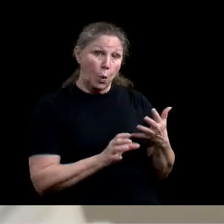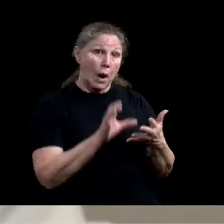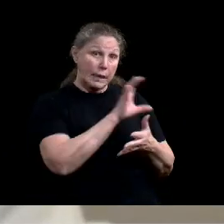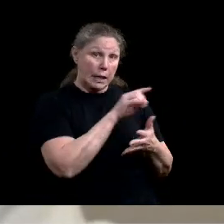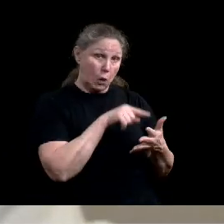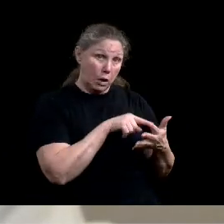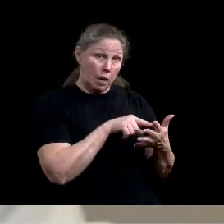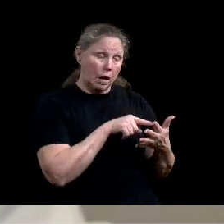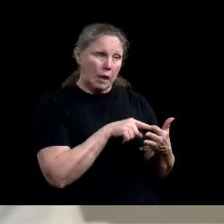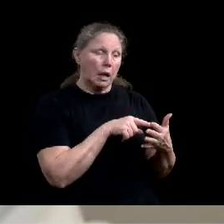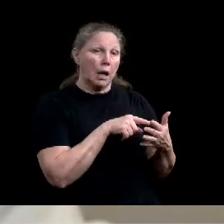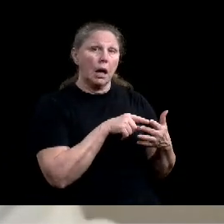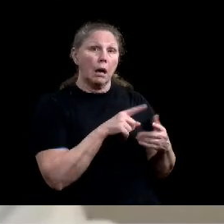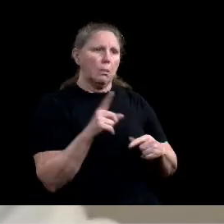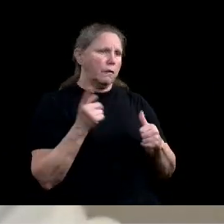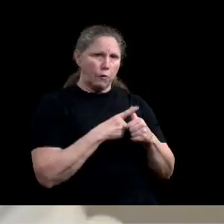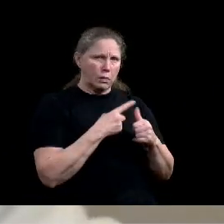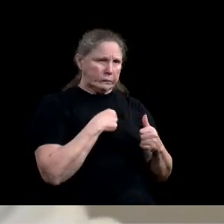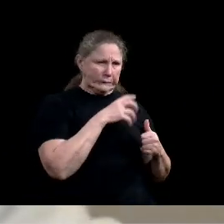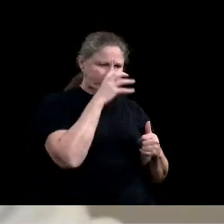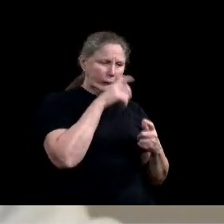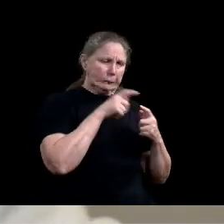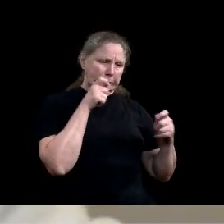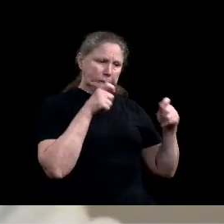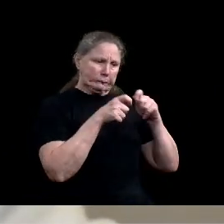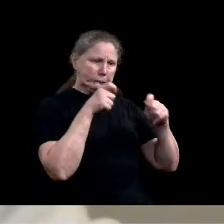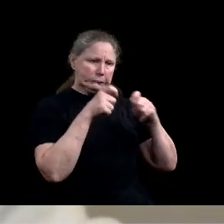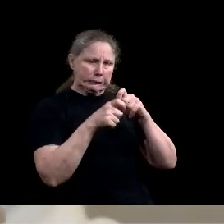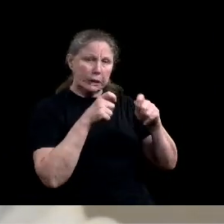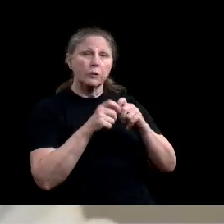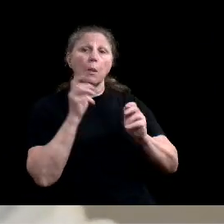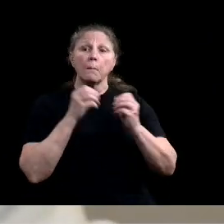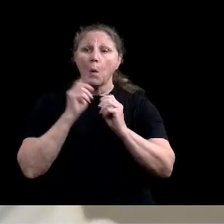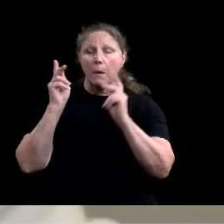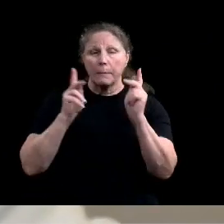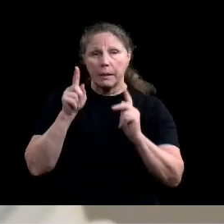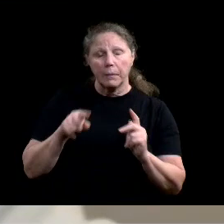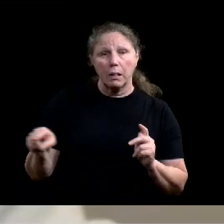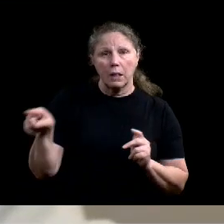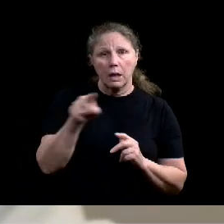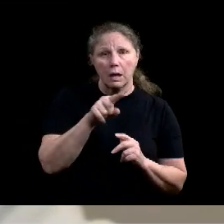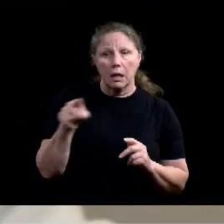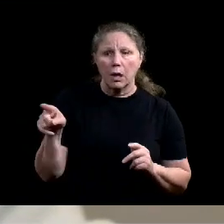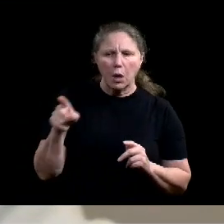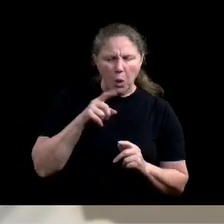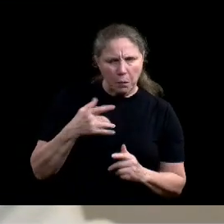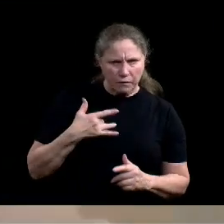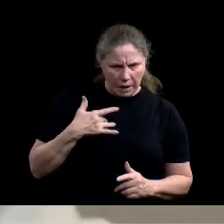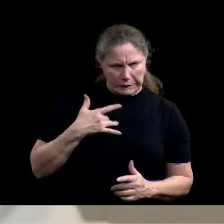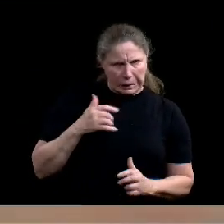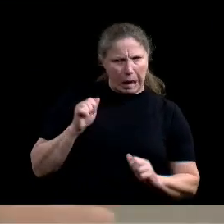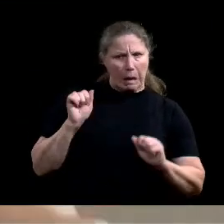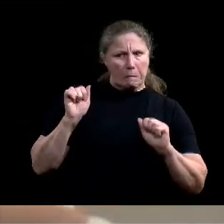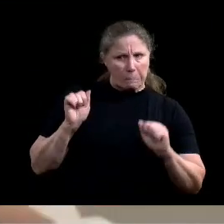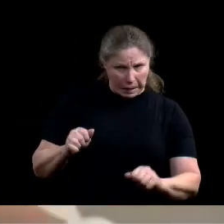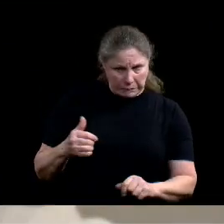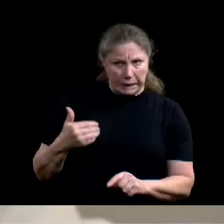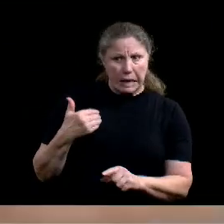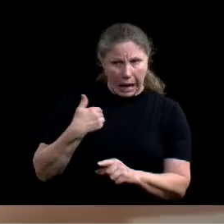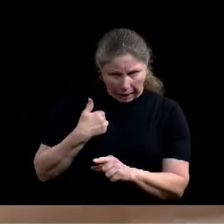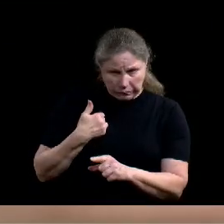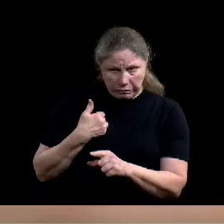more of our patients who have symptoms that may indicate COVID-19. Historically, it was